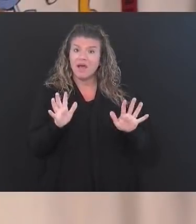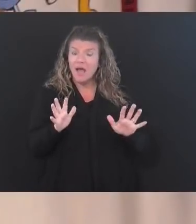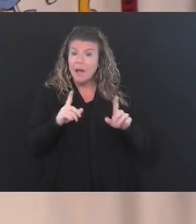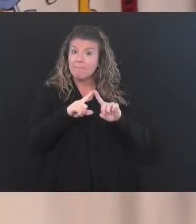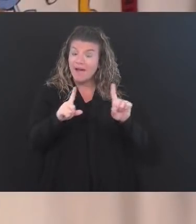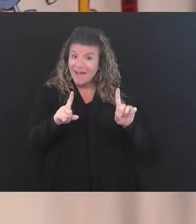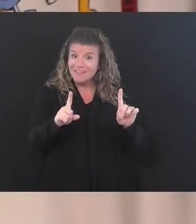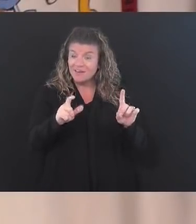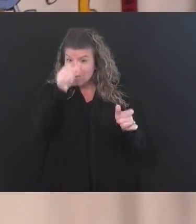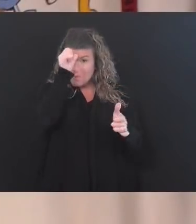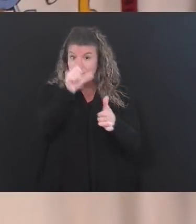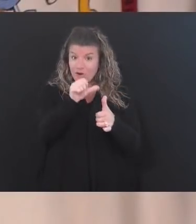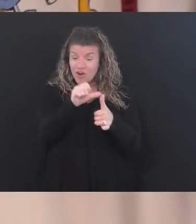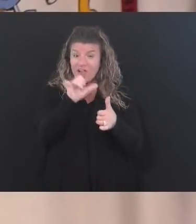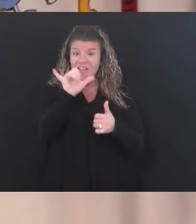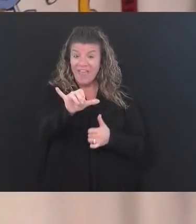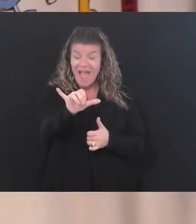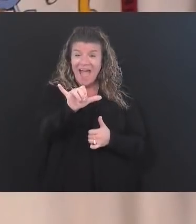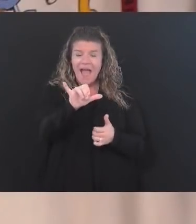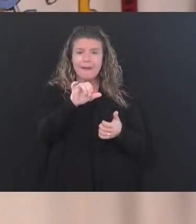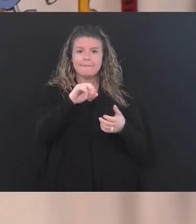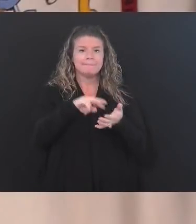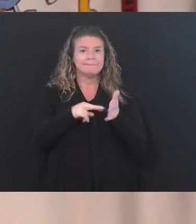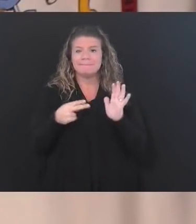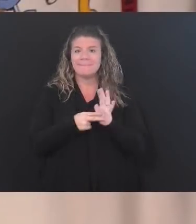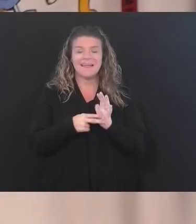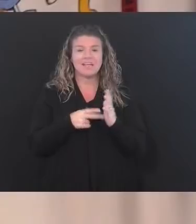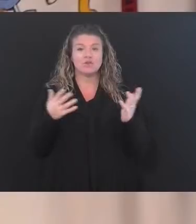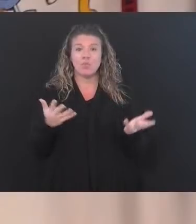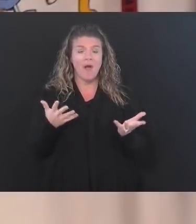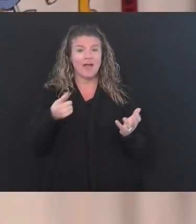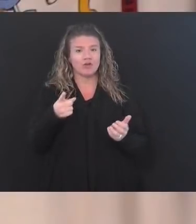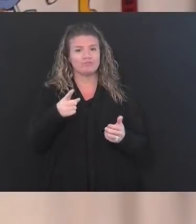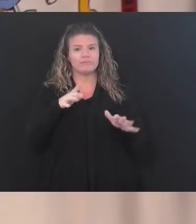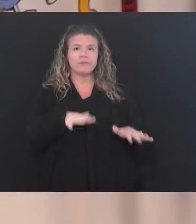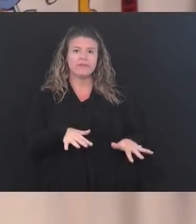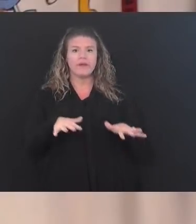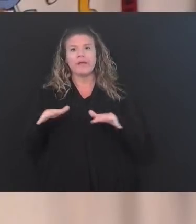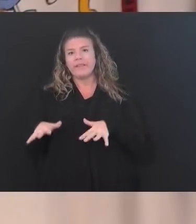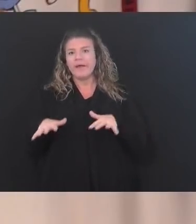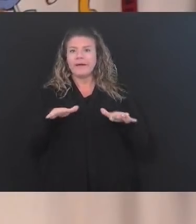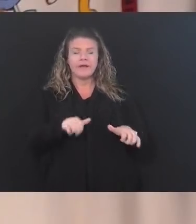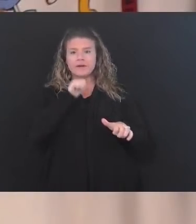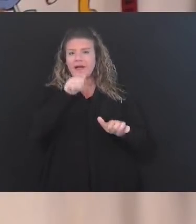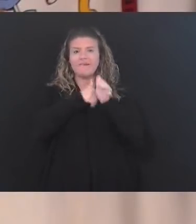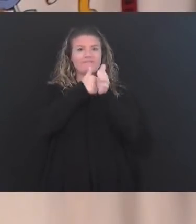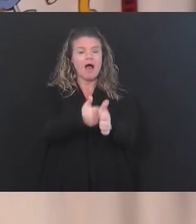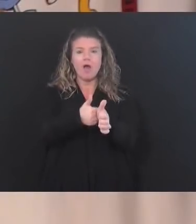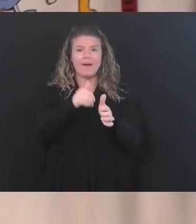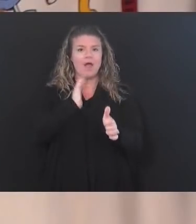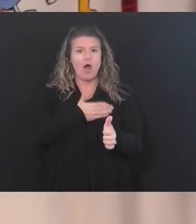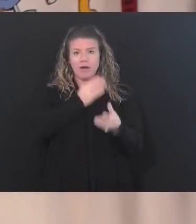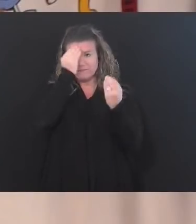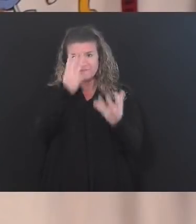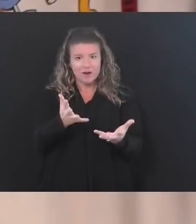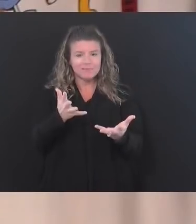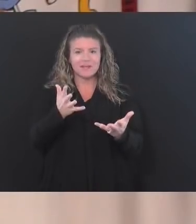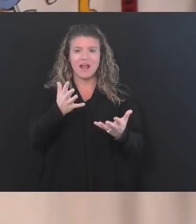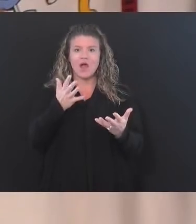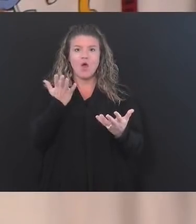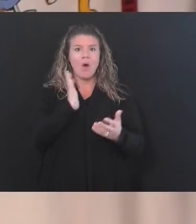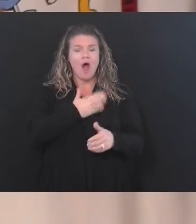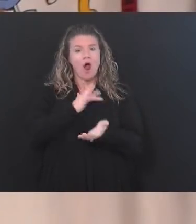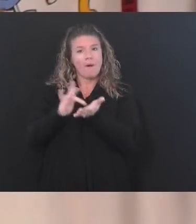in that makes us lackadaisical in heeding the advice of the medical community and the medical